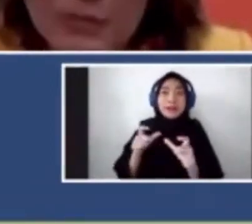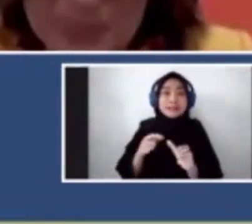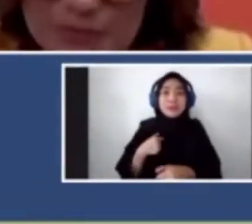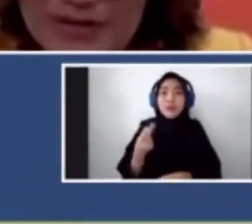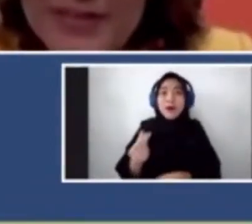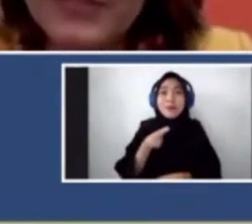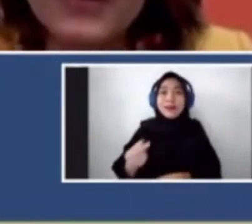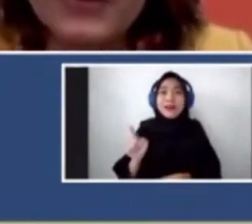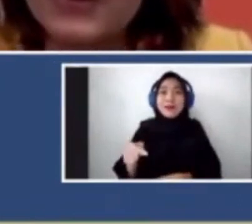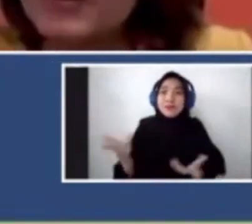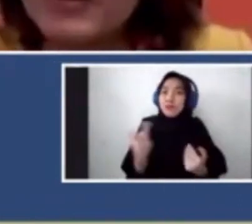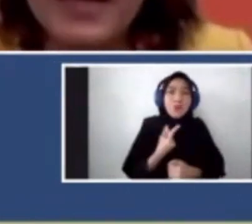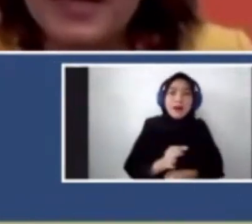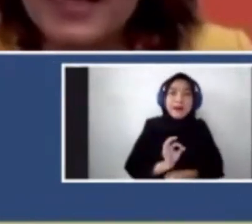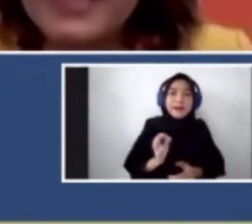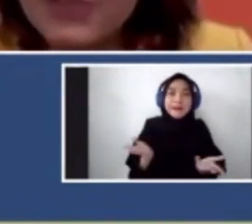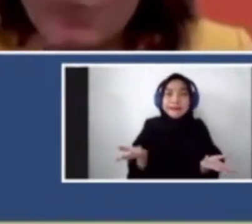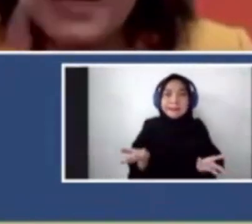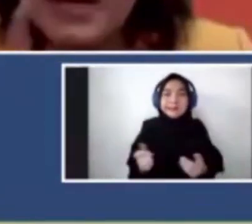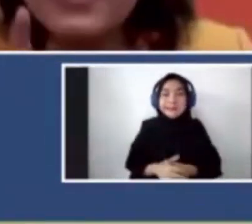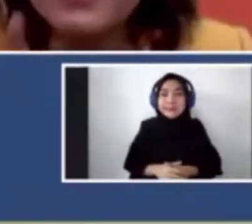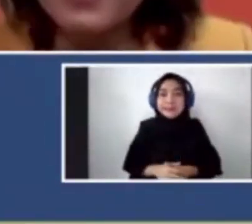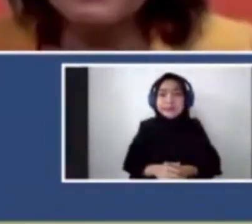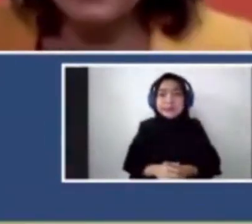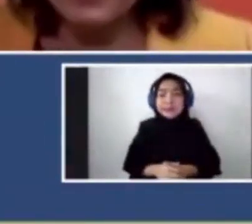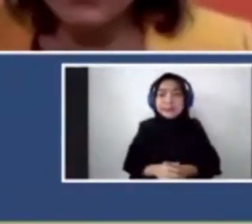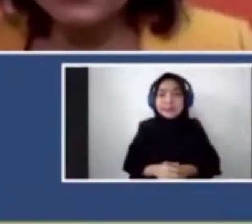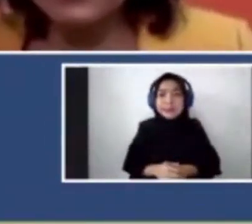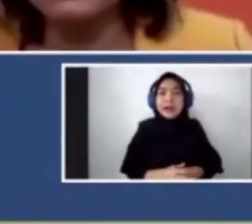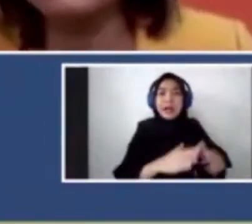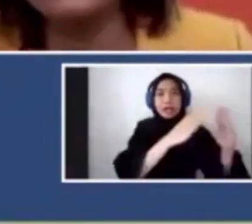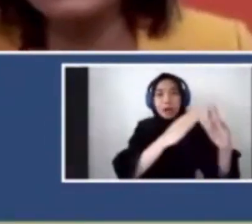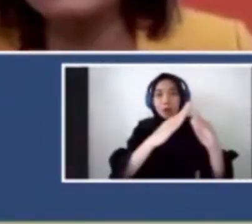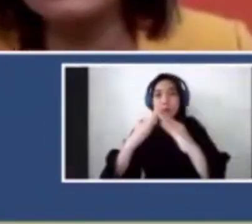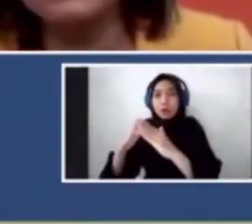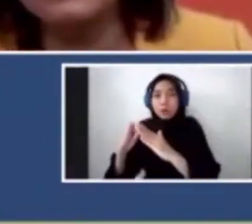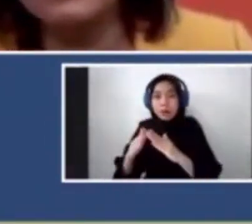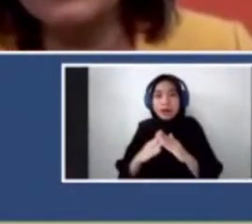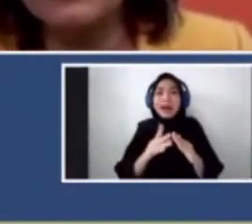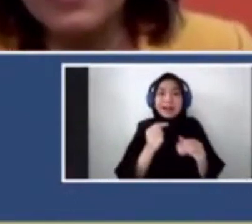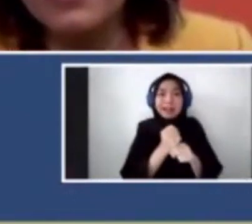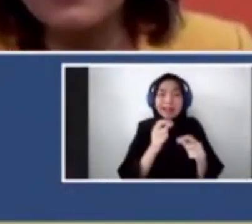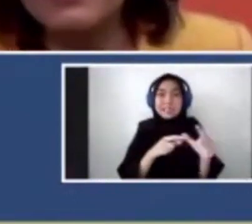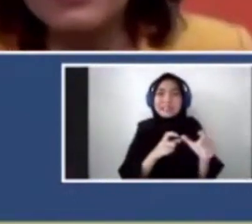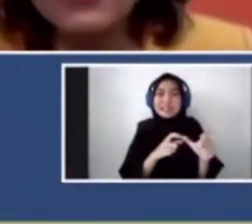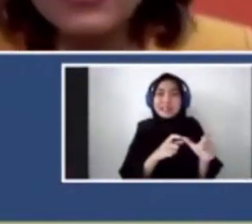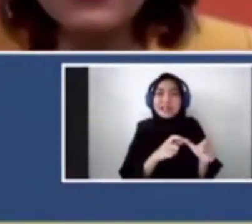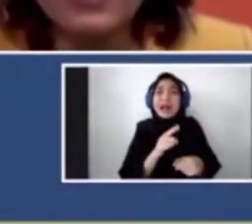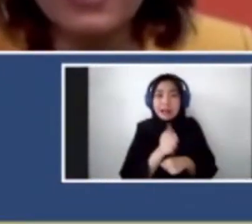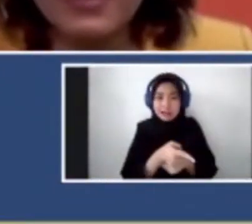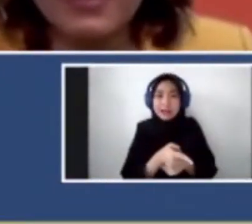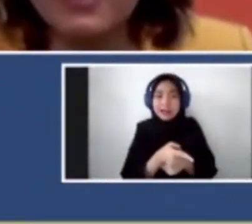poor people. So in some houses, they have one tank of gas that they